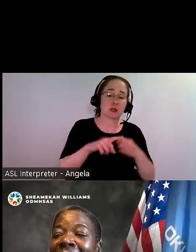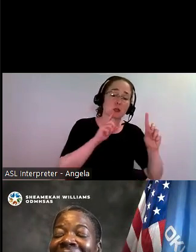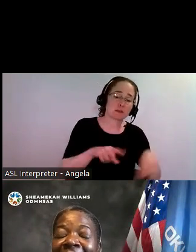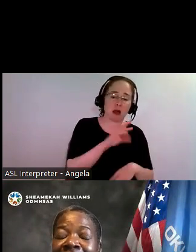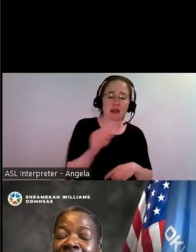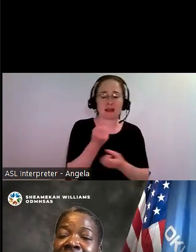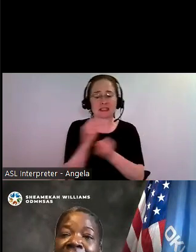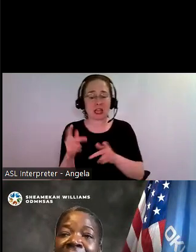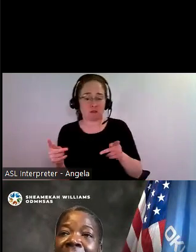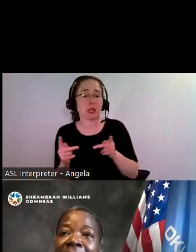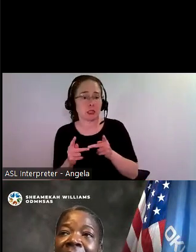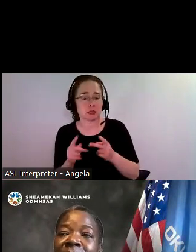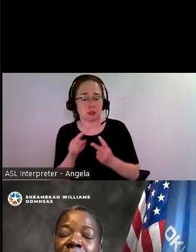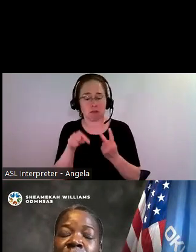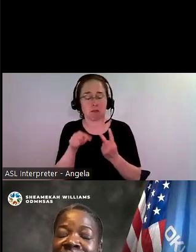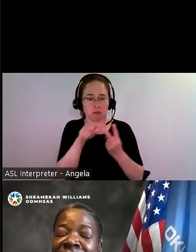really